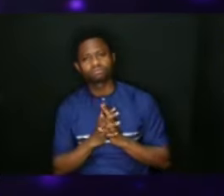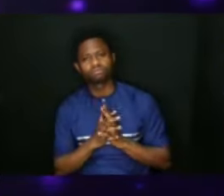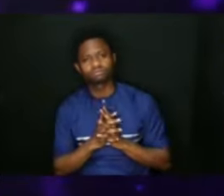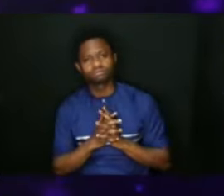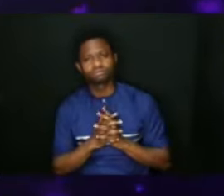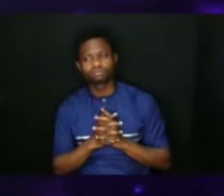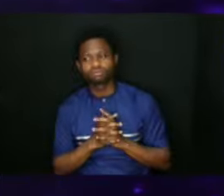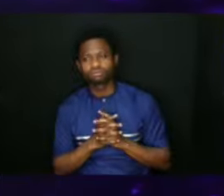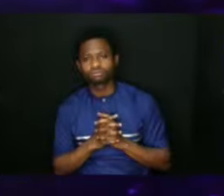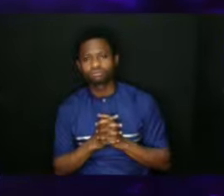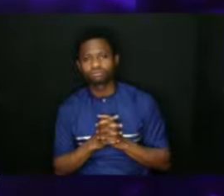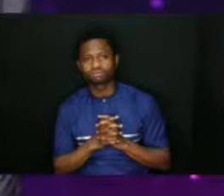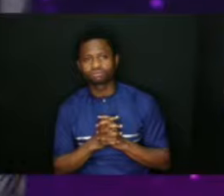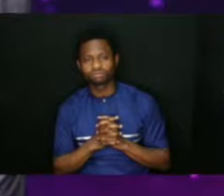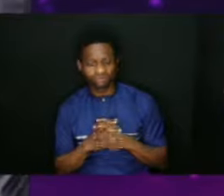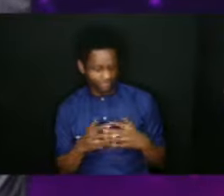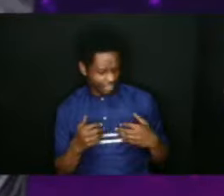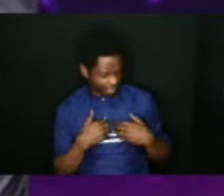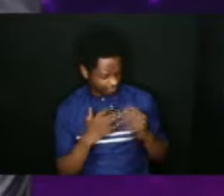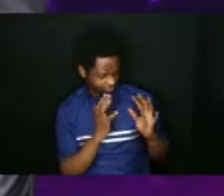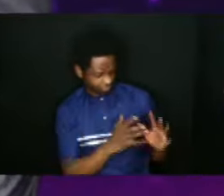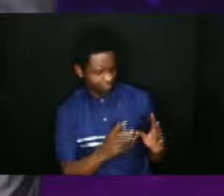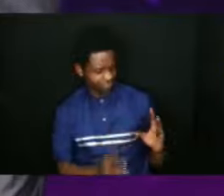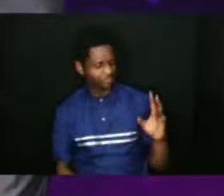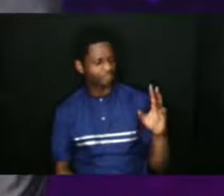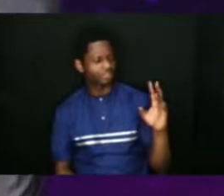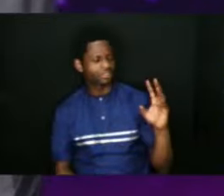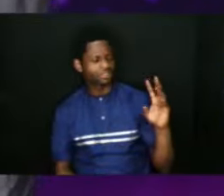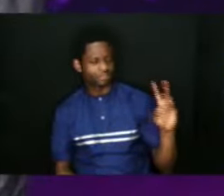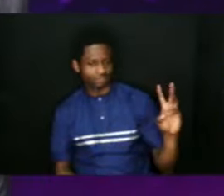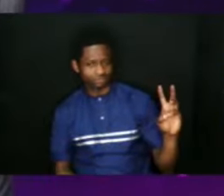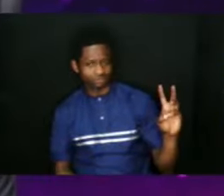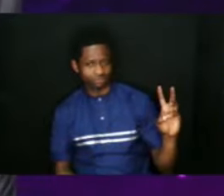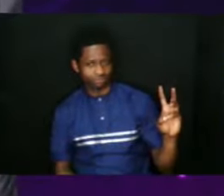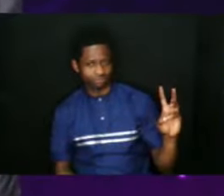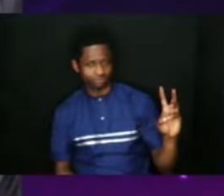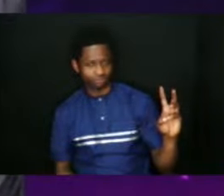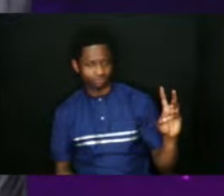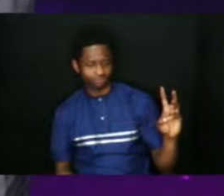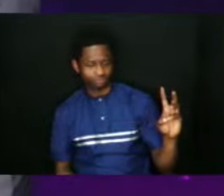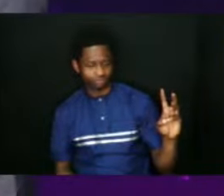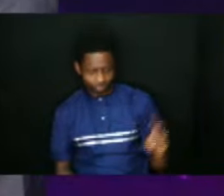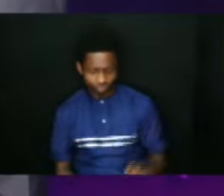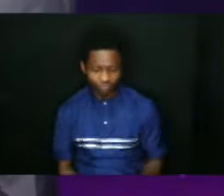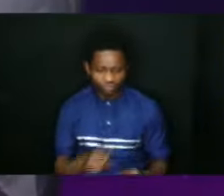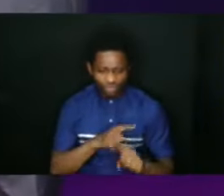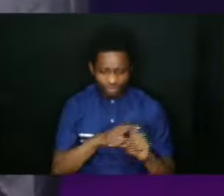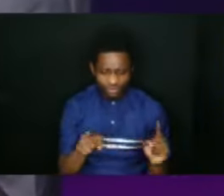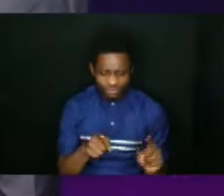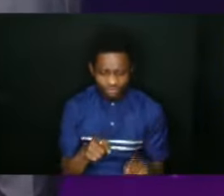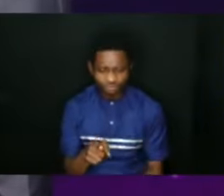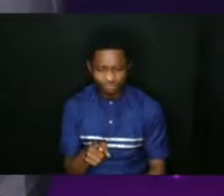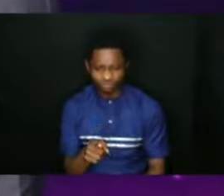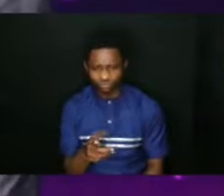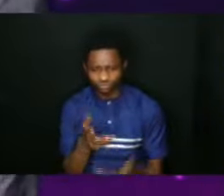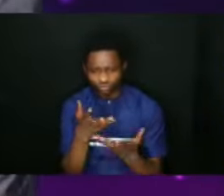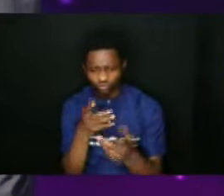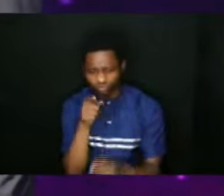stones. We are left with about 6. But I want you to look at the transformation